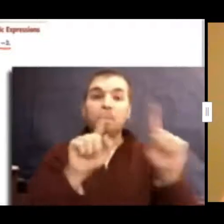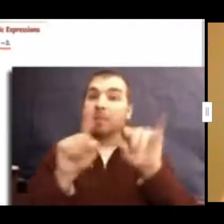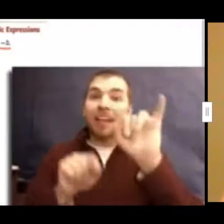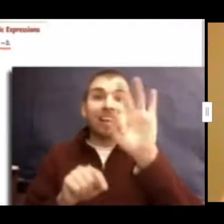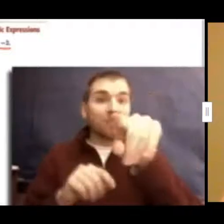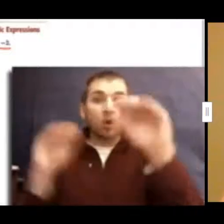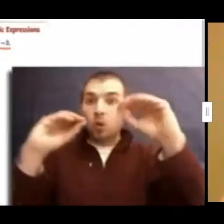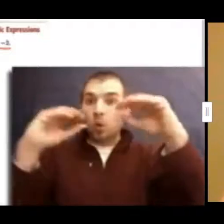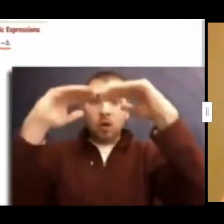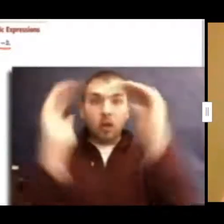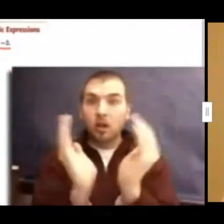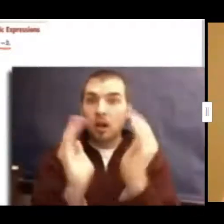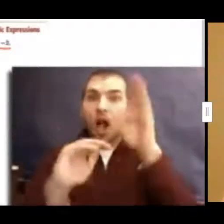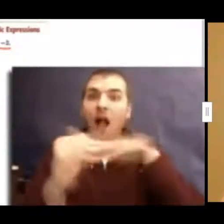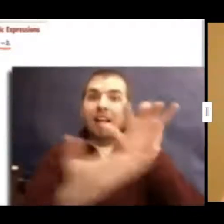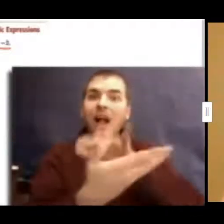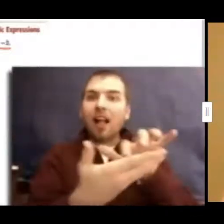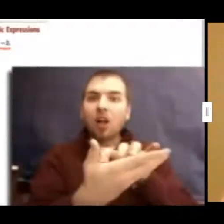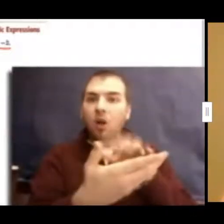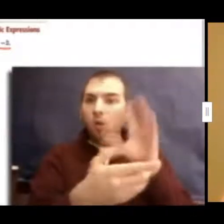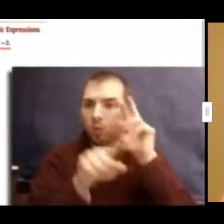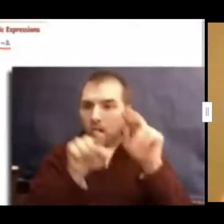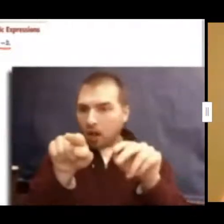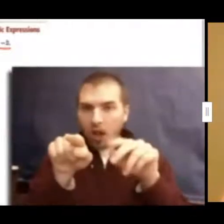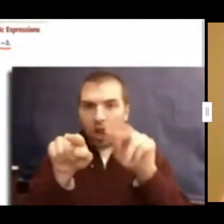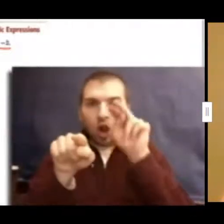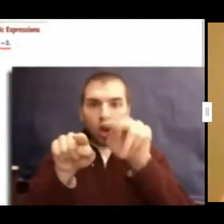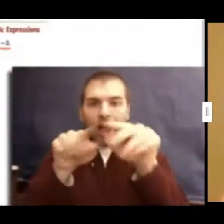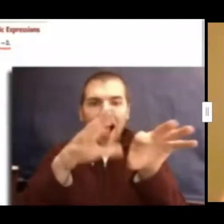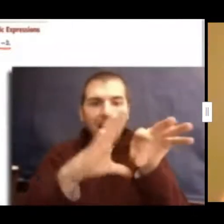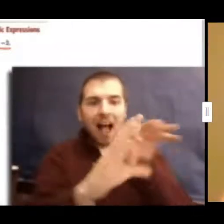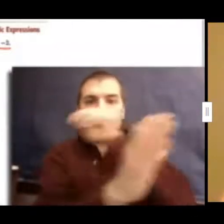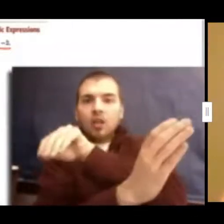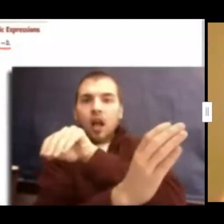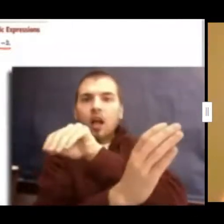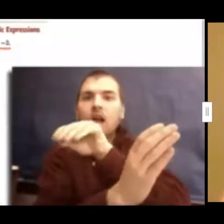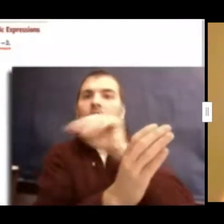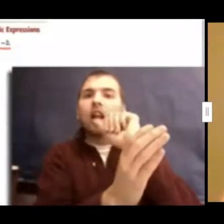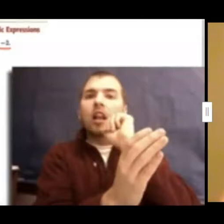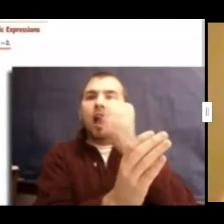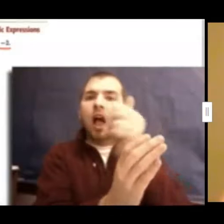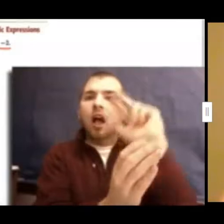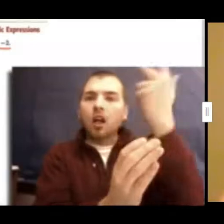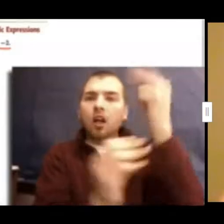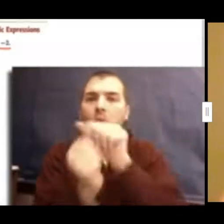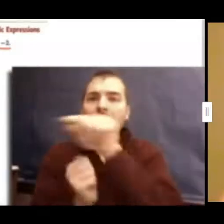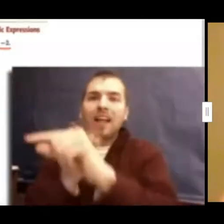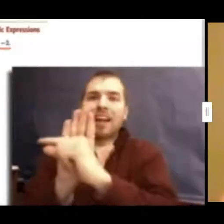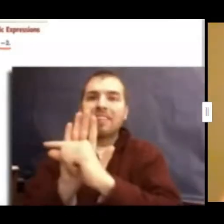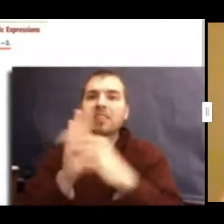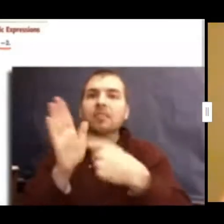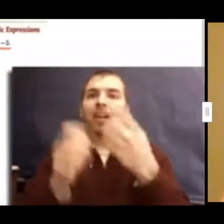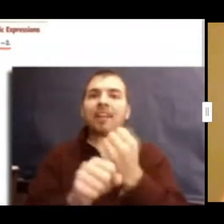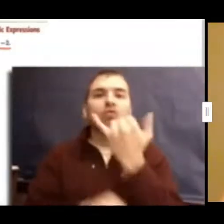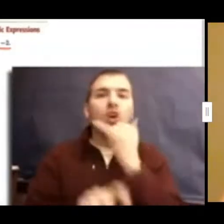means -2 times -2 times -2. But if you put that wrong in the calculator without the parentheses,